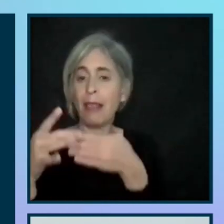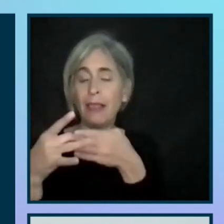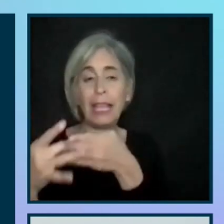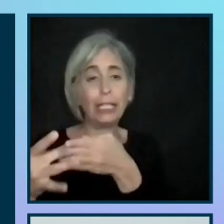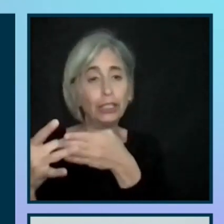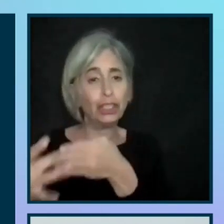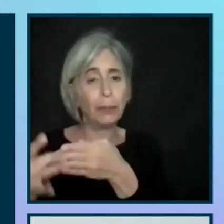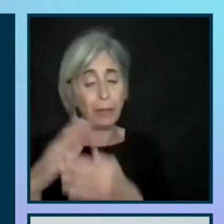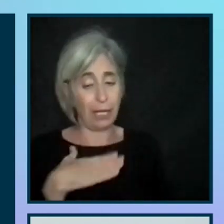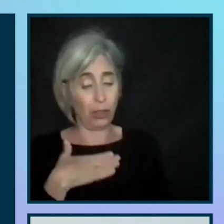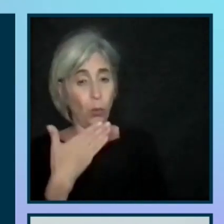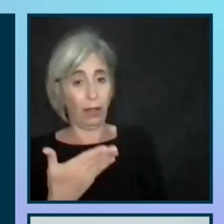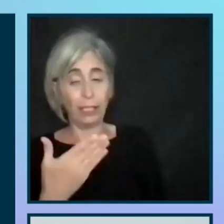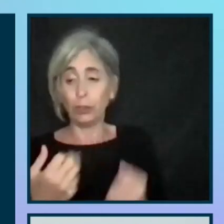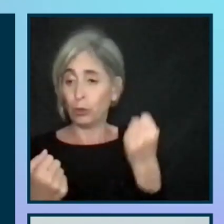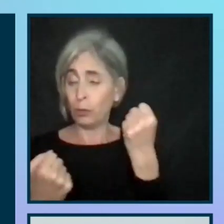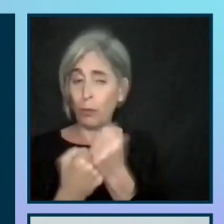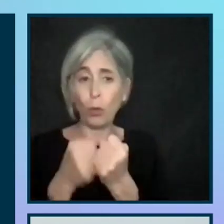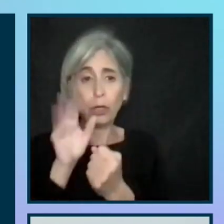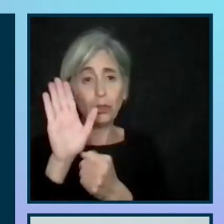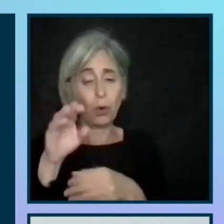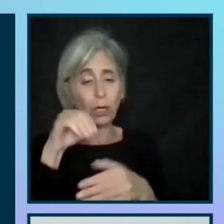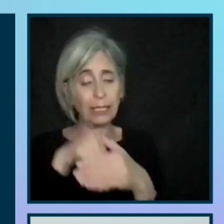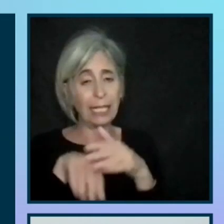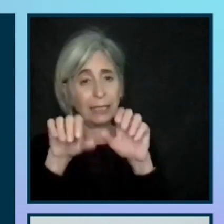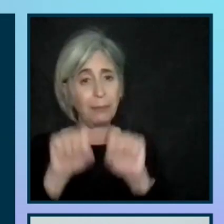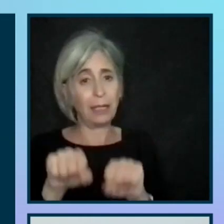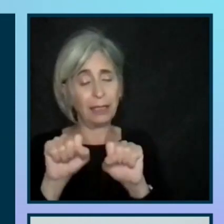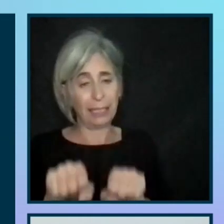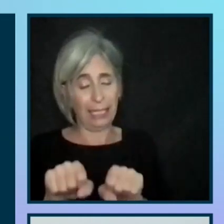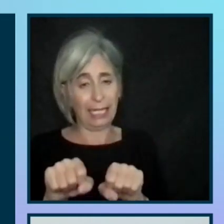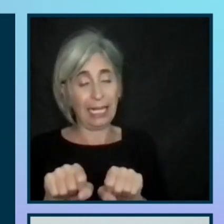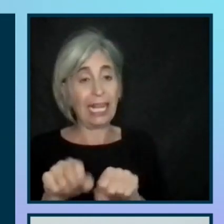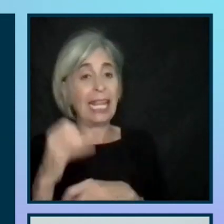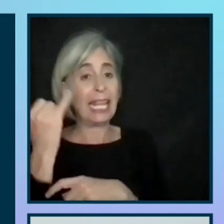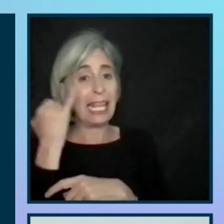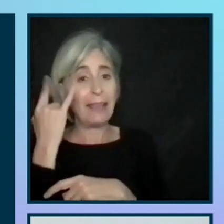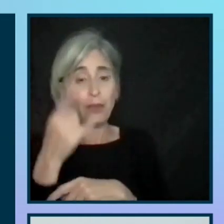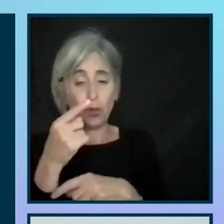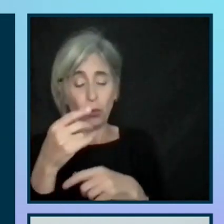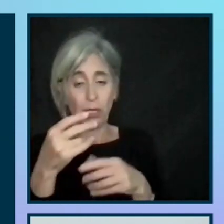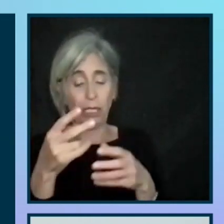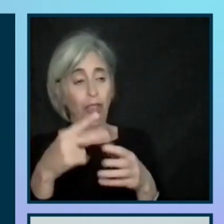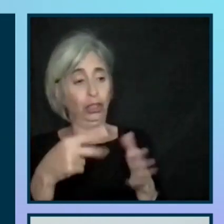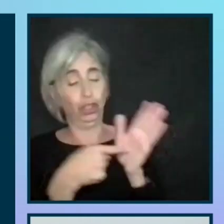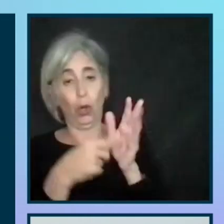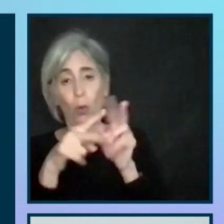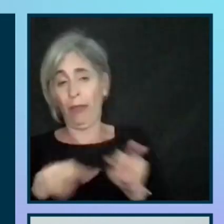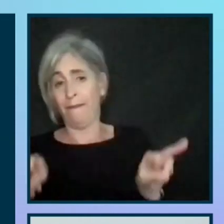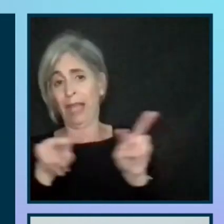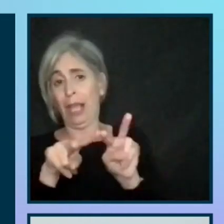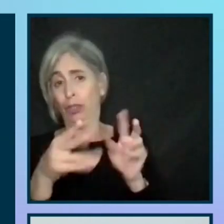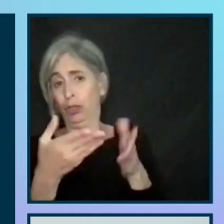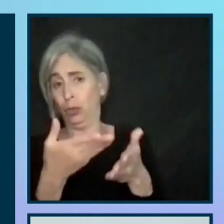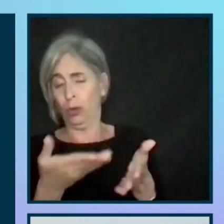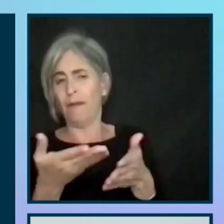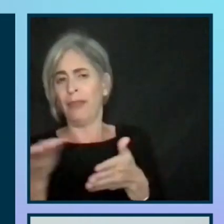willing and ready to support your accessibility vision once you're able to demonstrate value using some of the steps that we just spoke about.